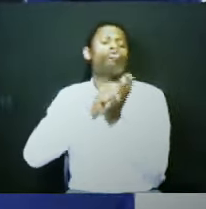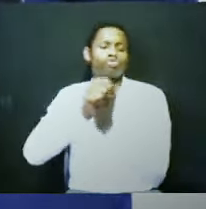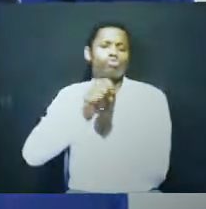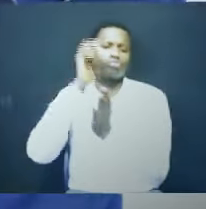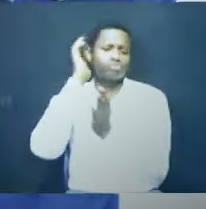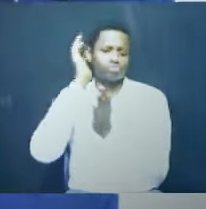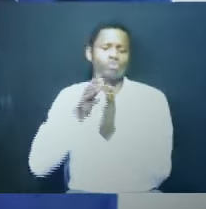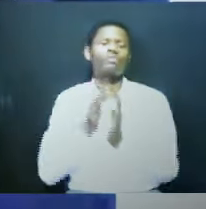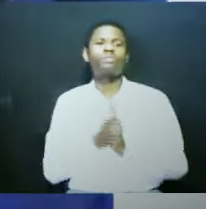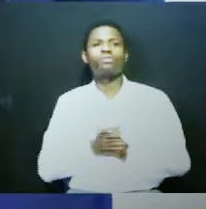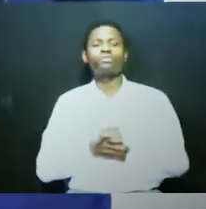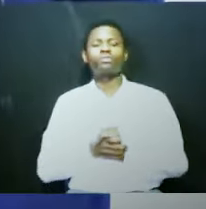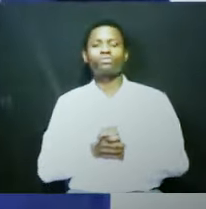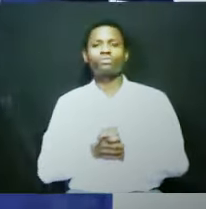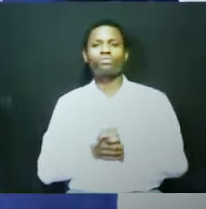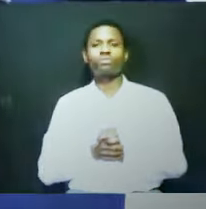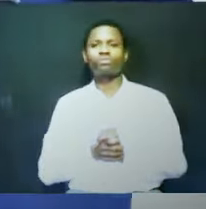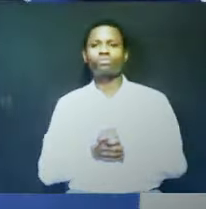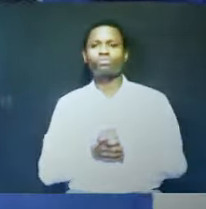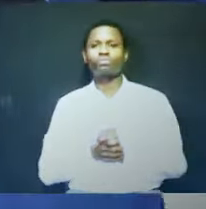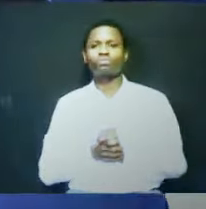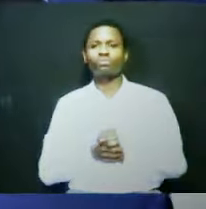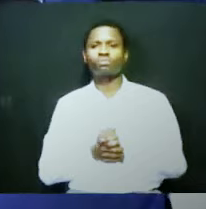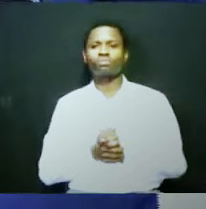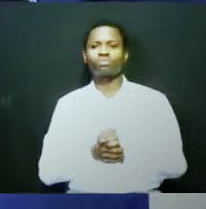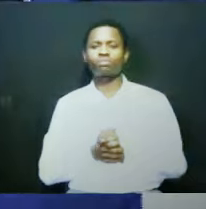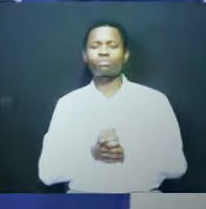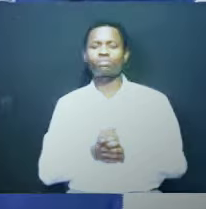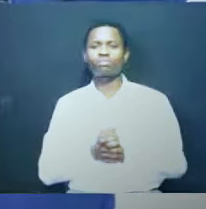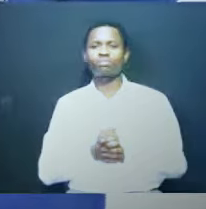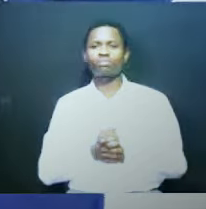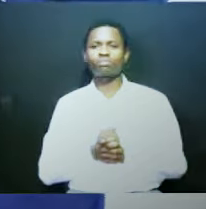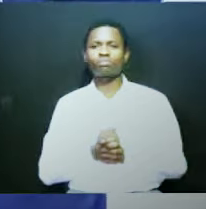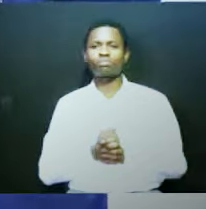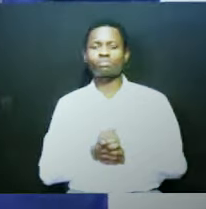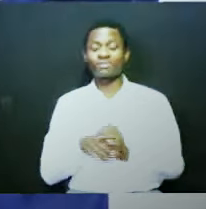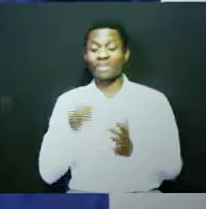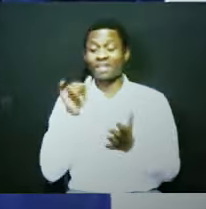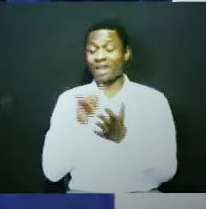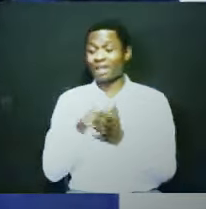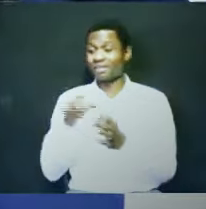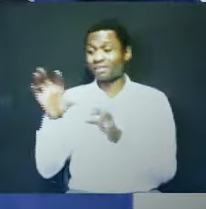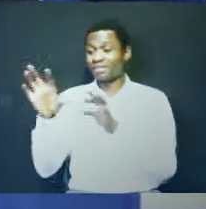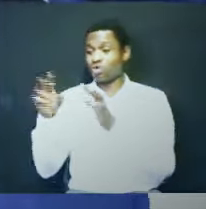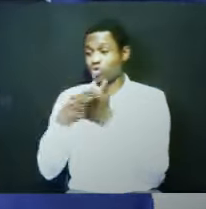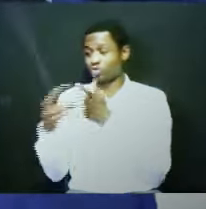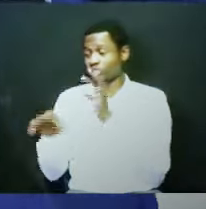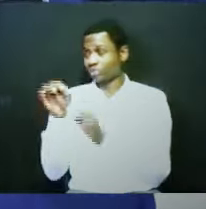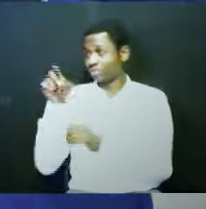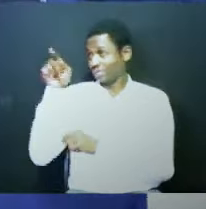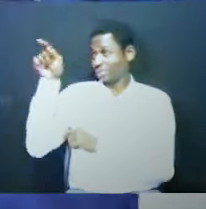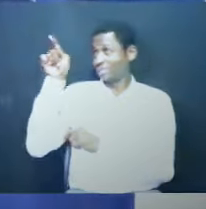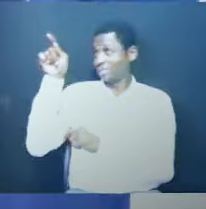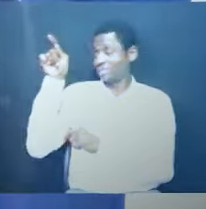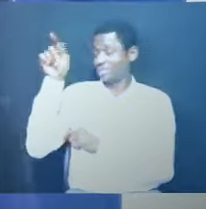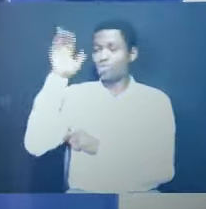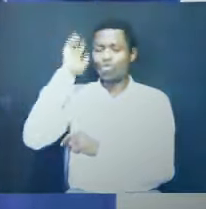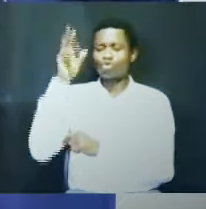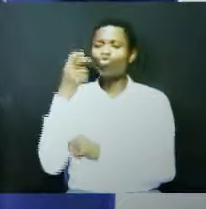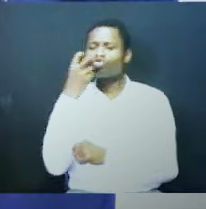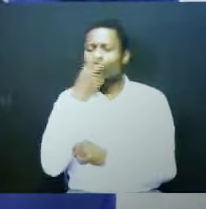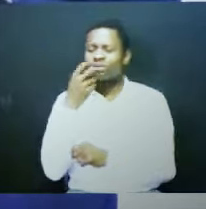You will not speak on his own. He will speak only what he